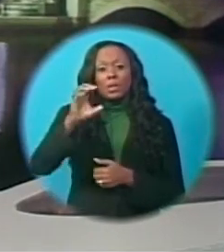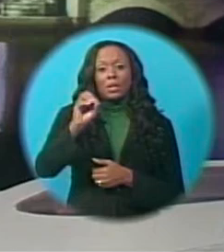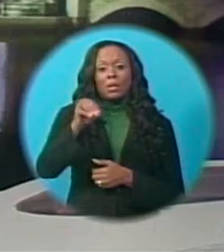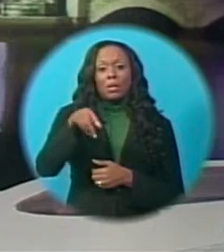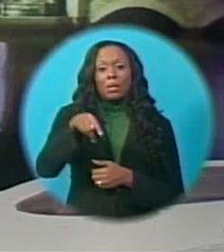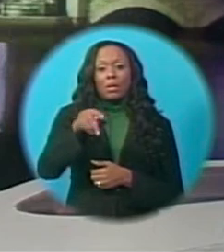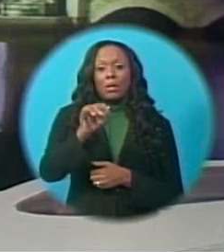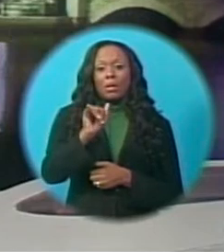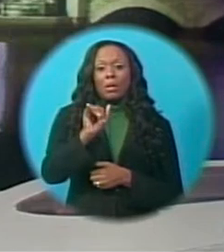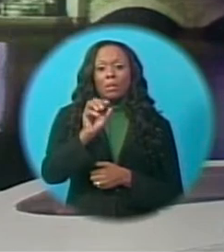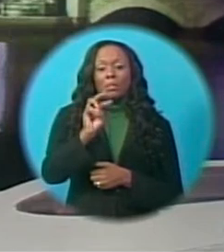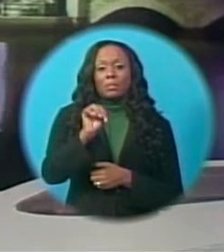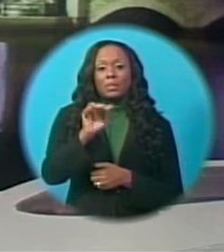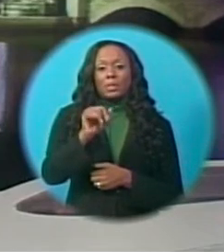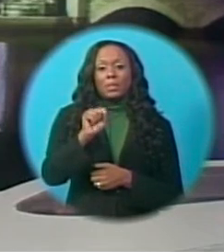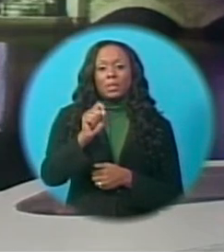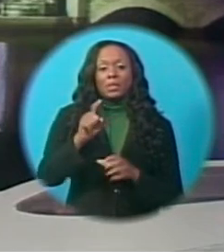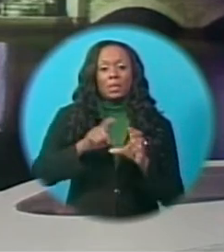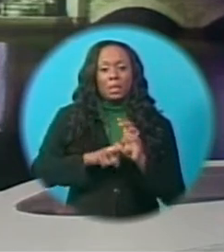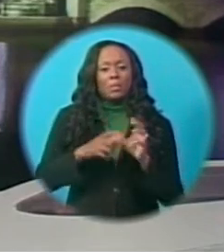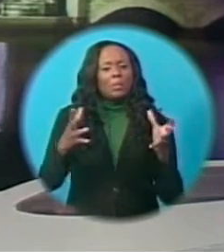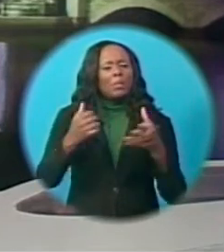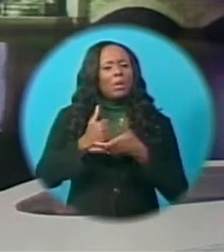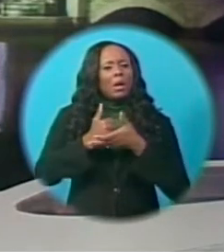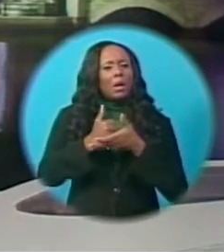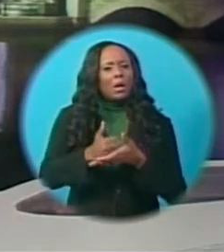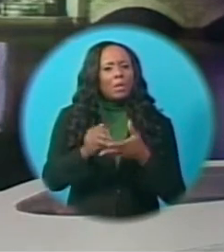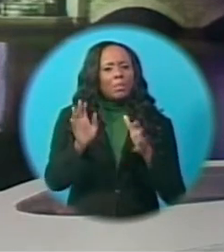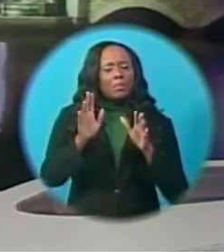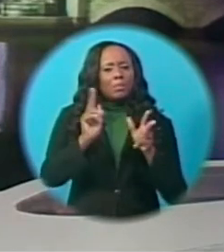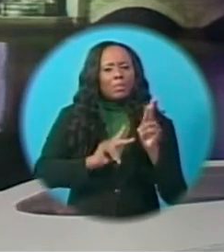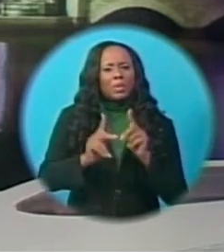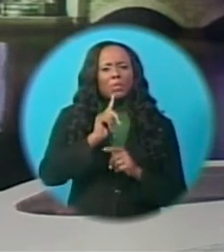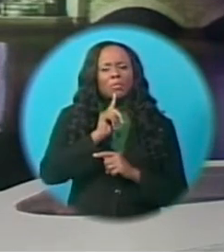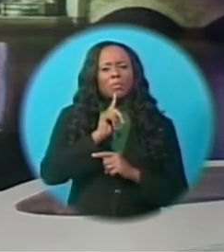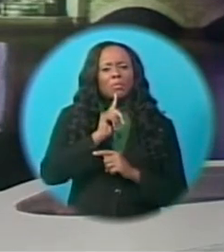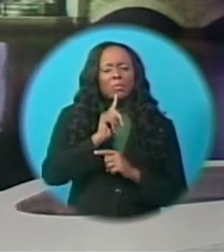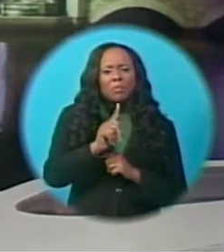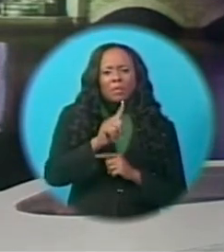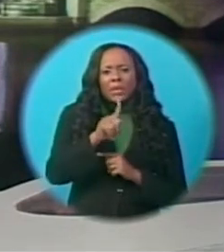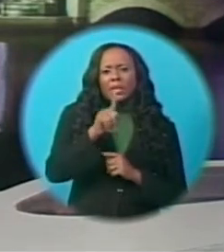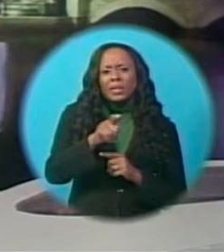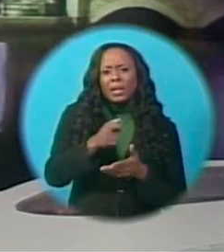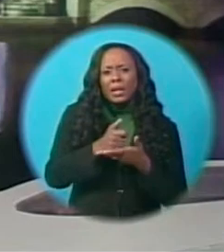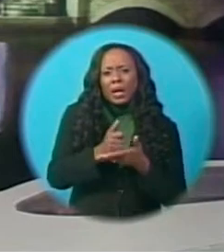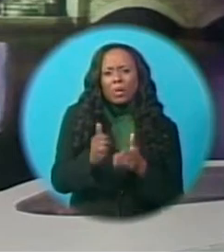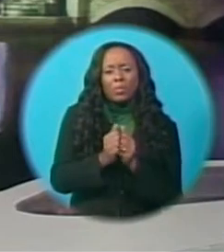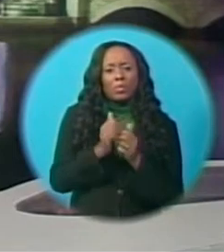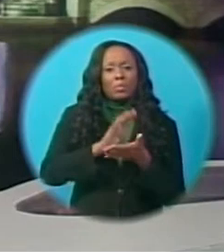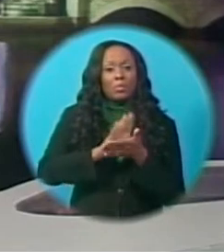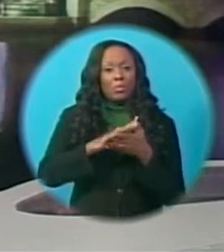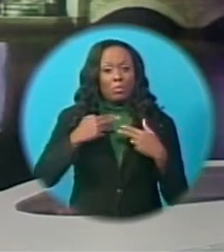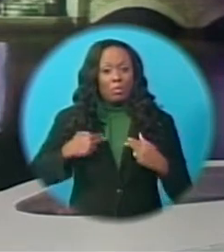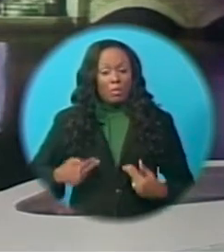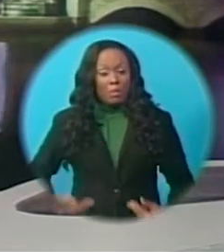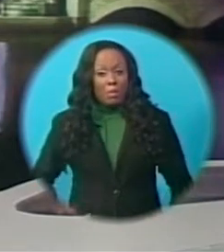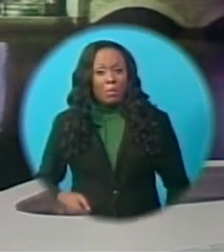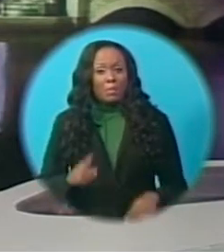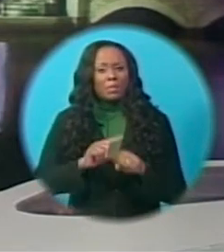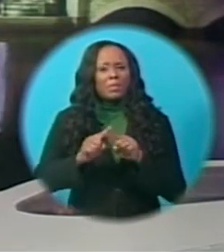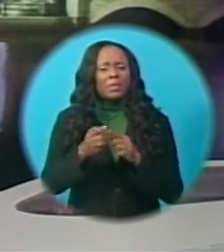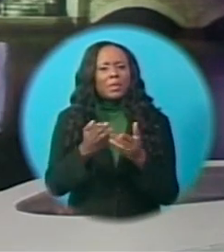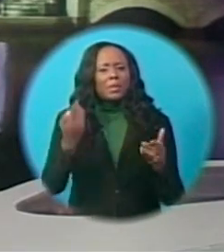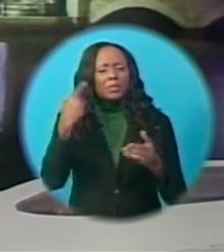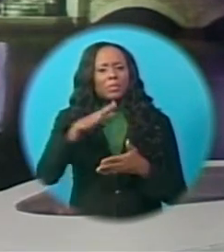of Barbados tries again to help hundreds of needy people across the island through its national back-to-school uniform and supplies